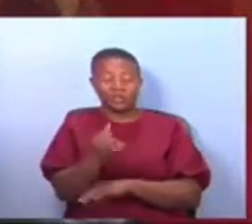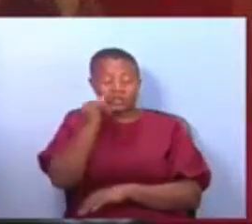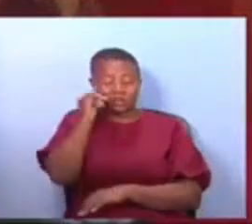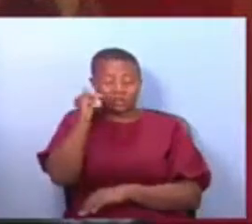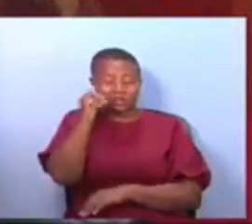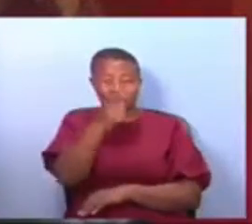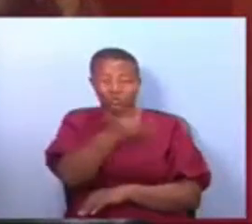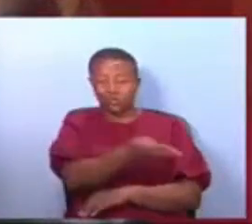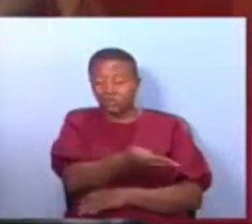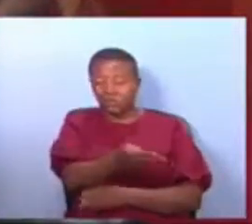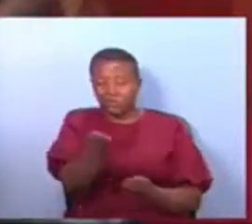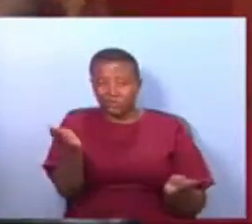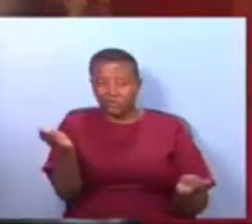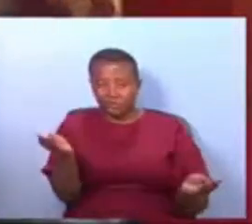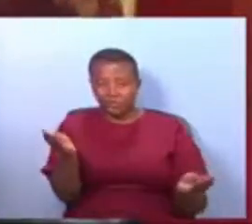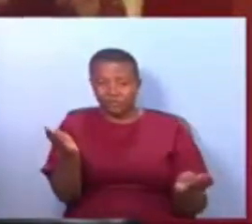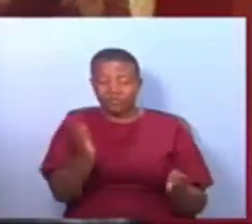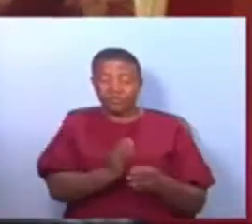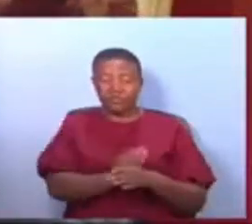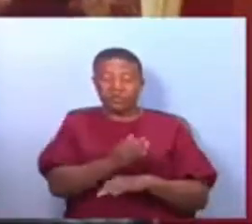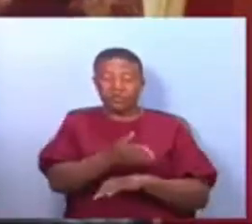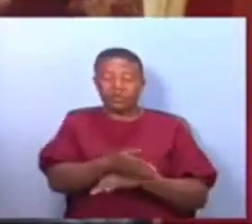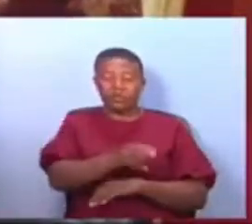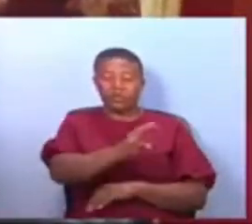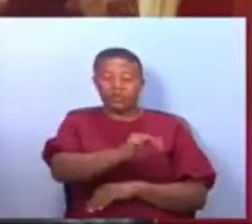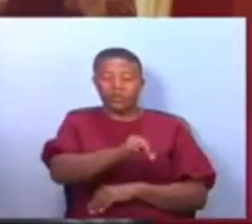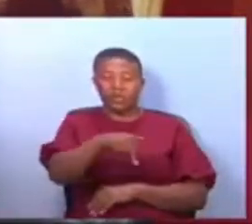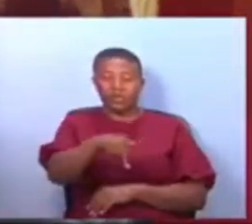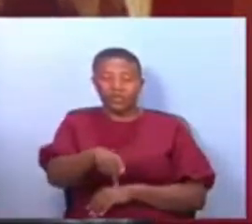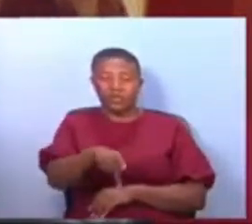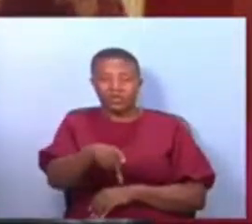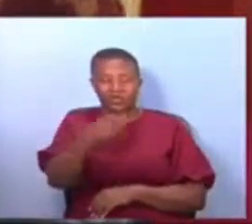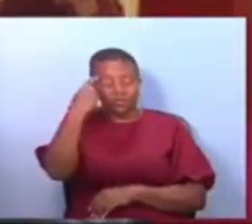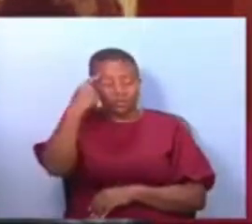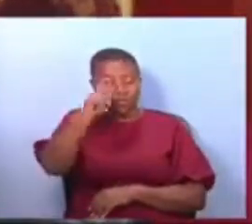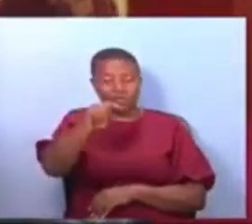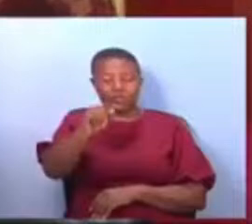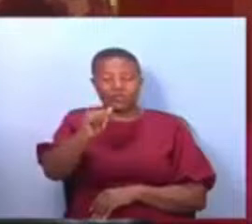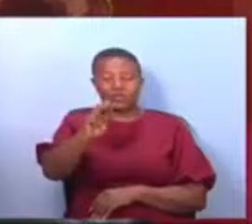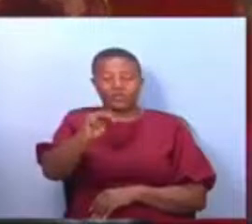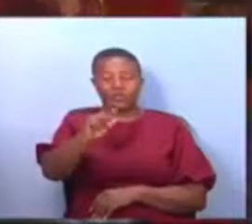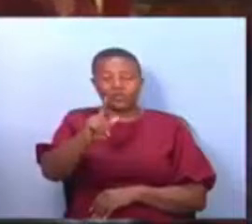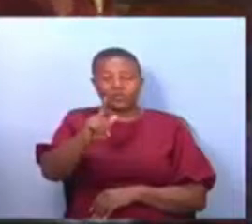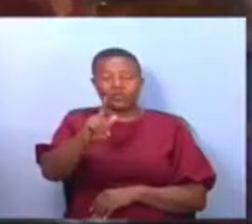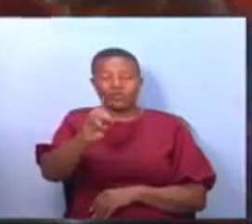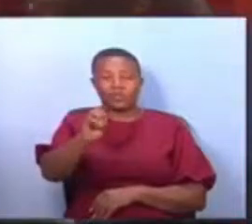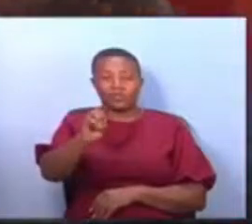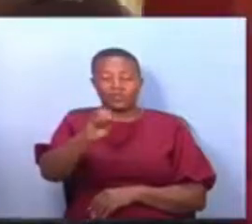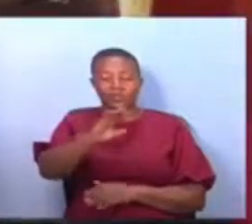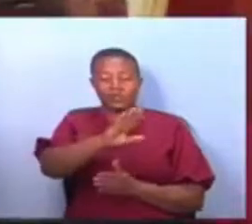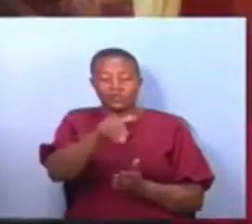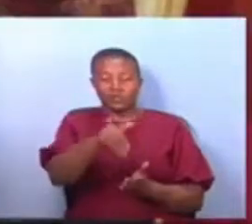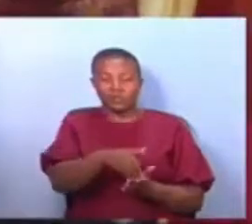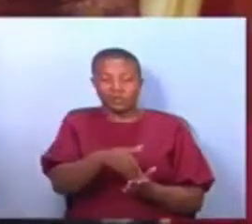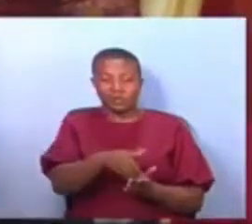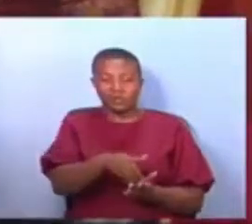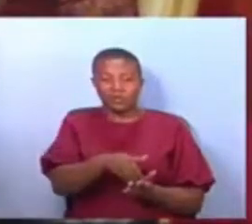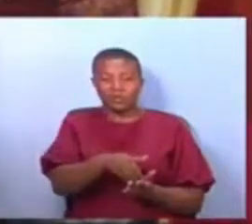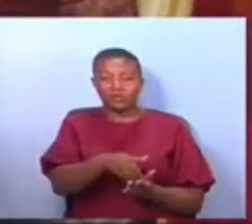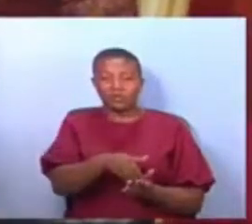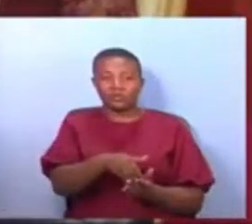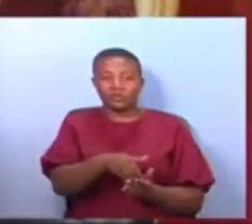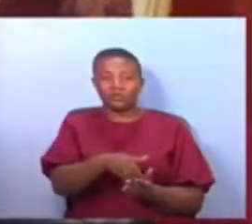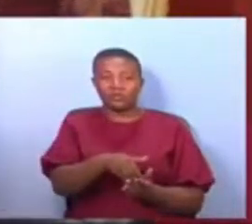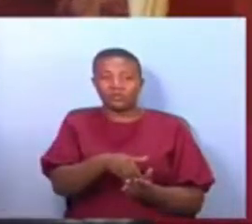after MP for Tamale Central, Honorable Murtala, made his contribution that we were